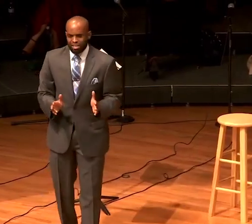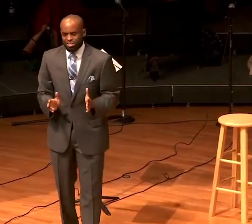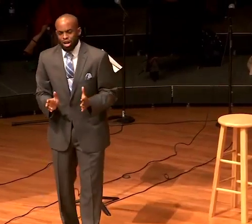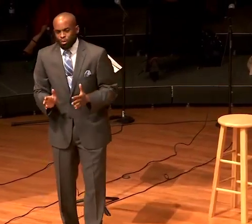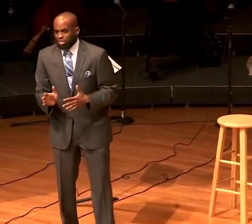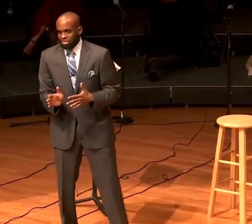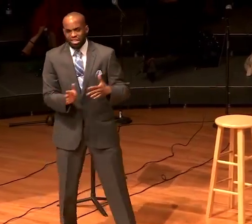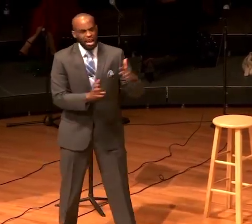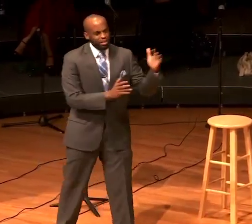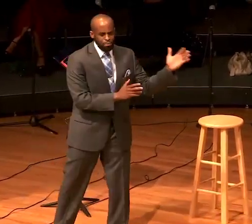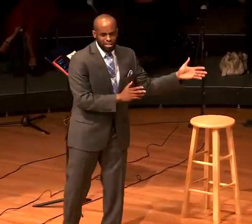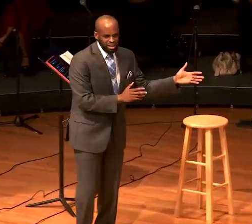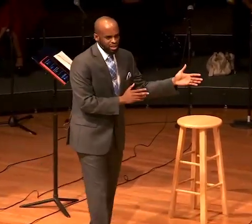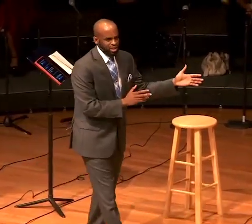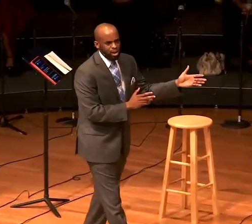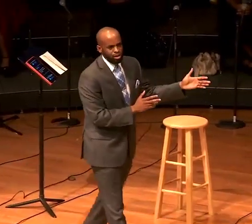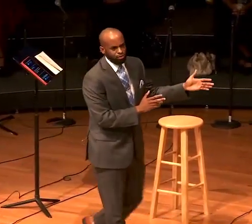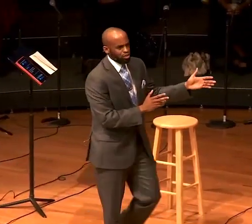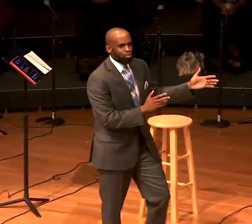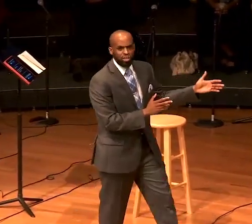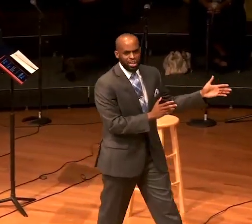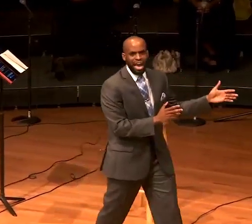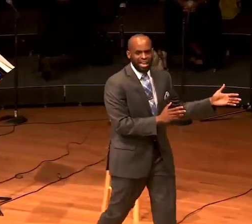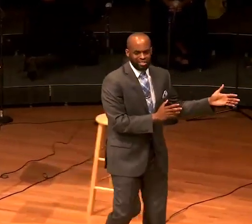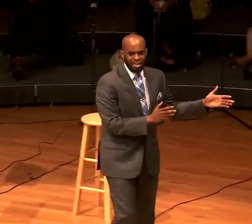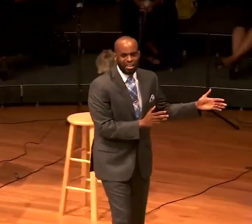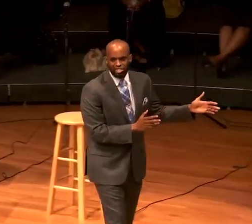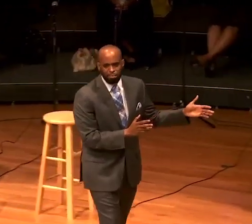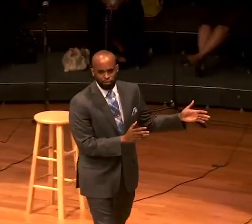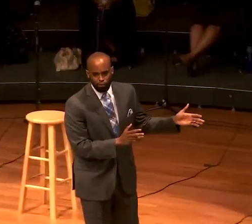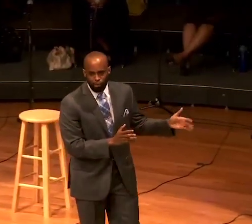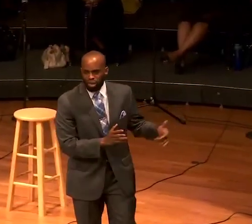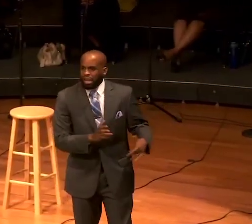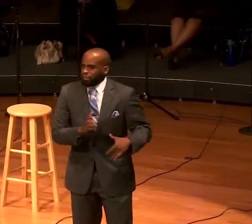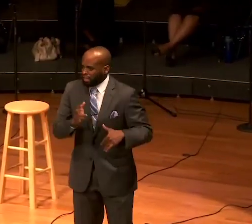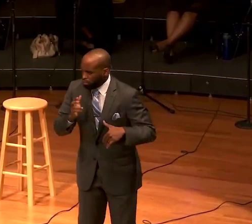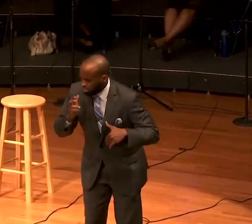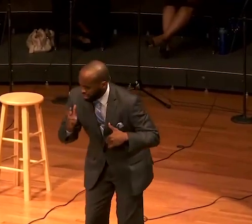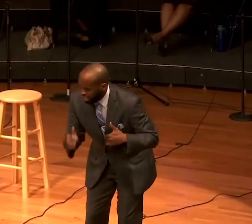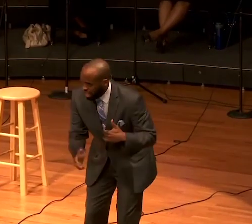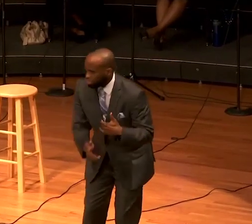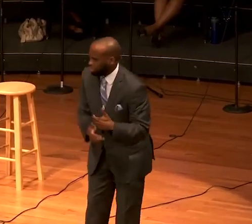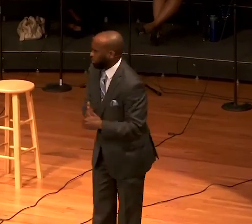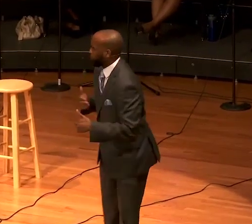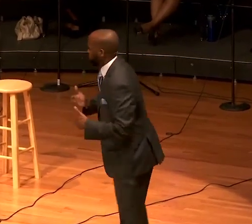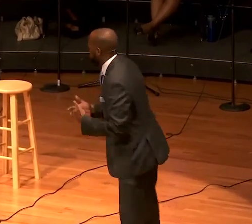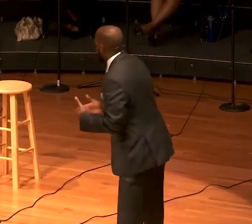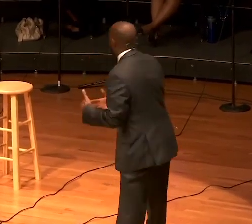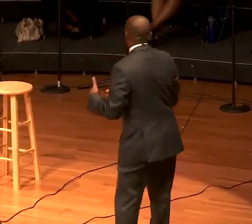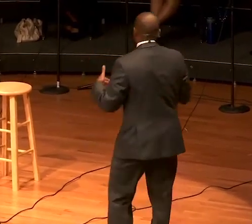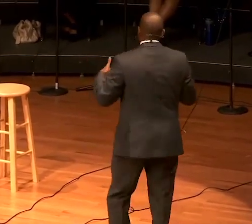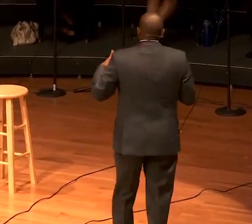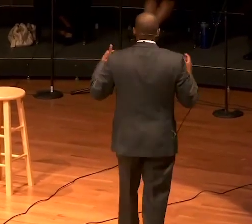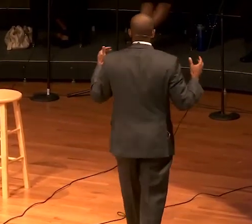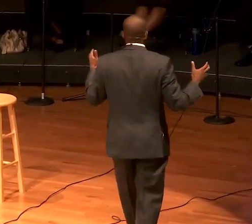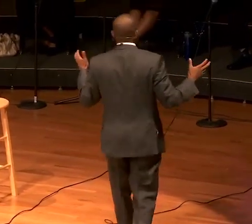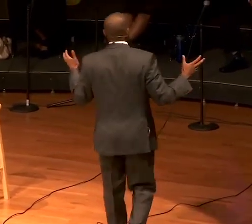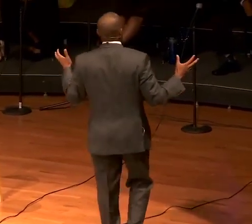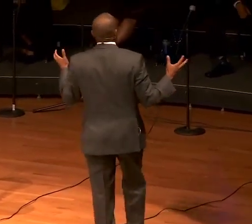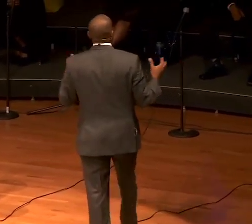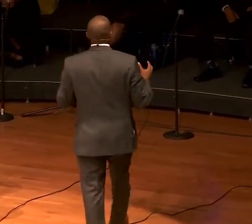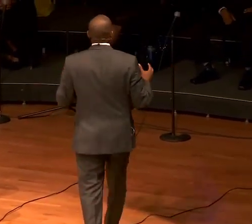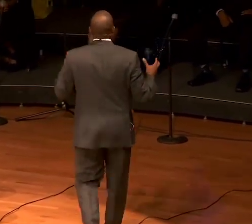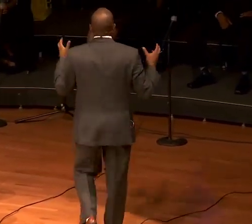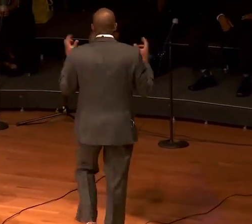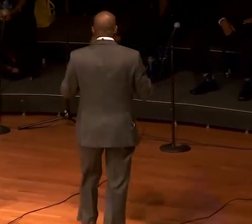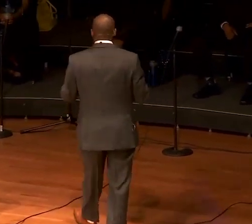in Acts. We see it at the beginning of the story in Acts. In Acts chapter 4, it was the custom for the disciples and the believers